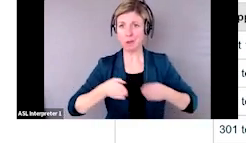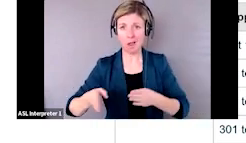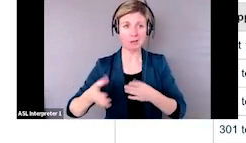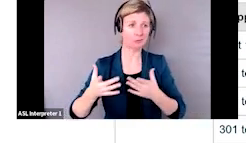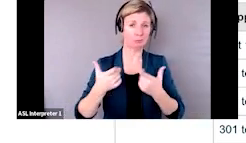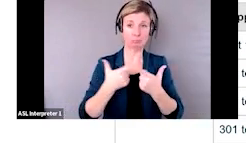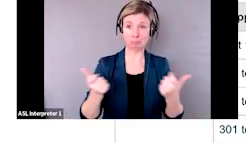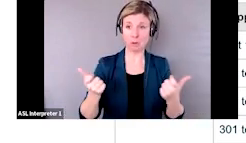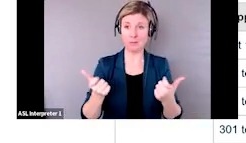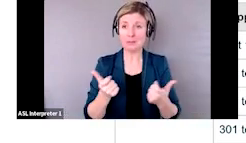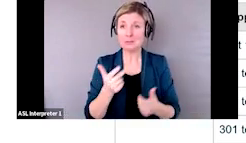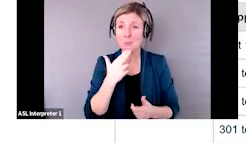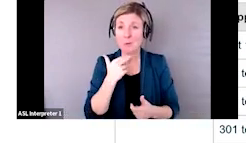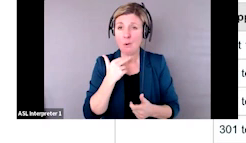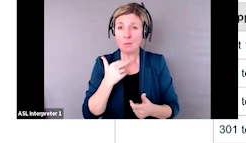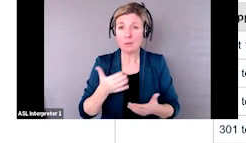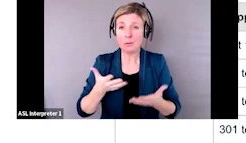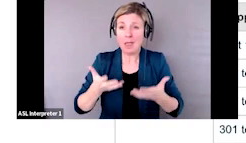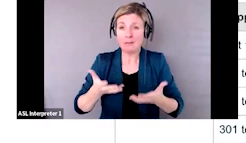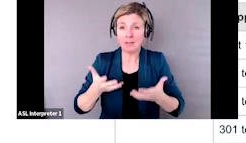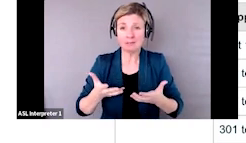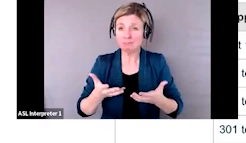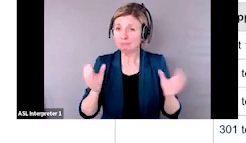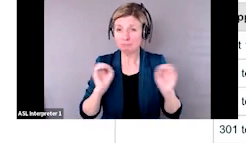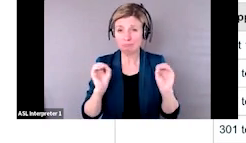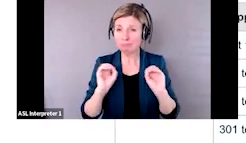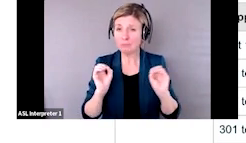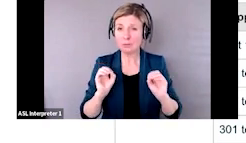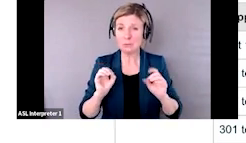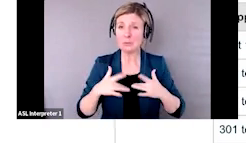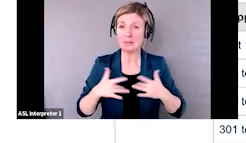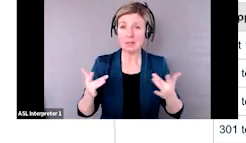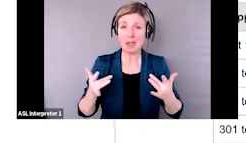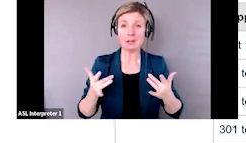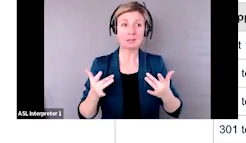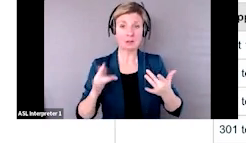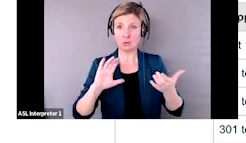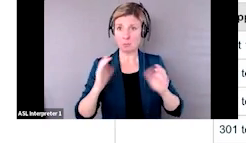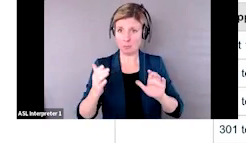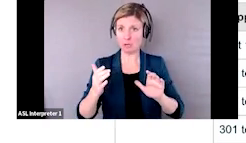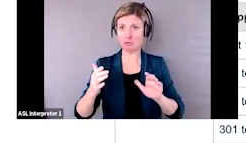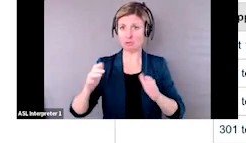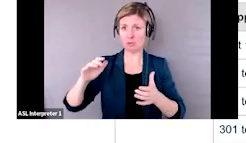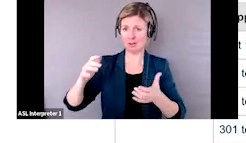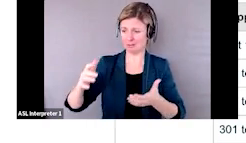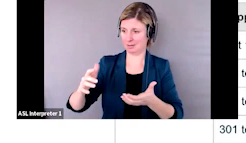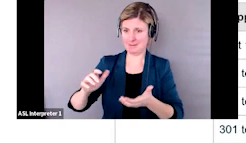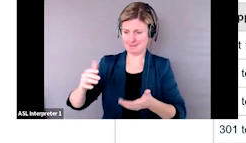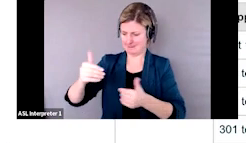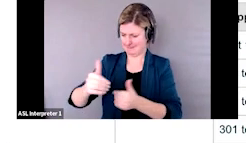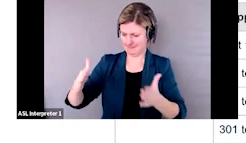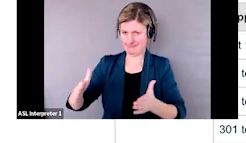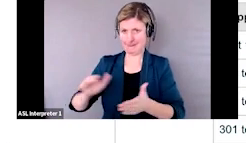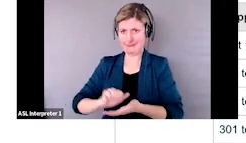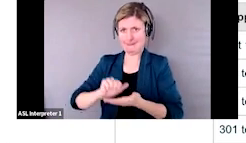truck. So I've included the dim weight calculation. You can look this up. FedEx has a calculator on their website, et cetera.